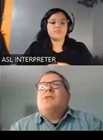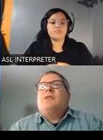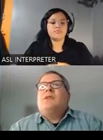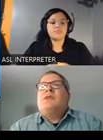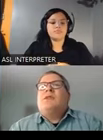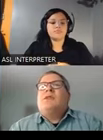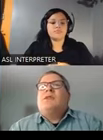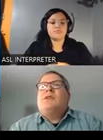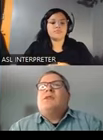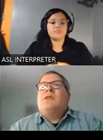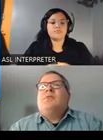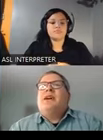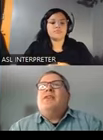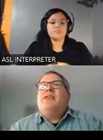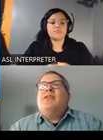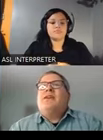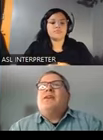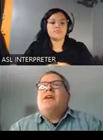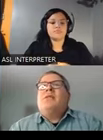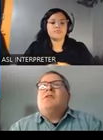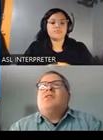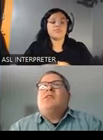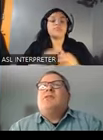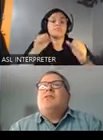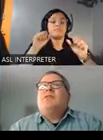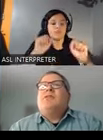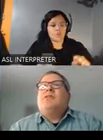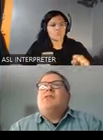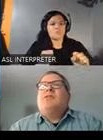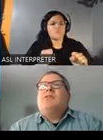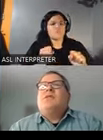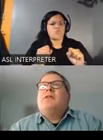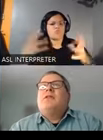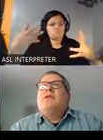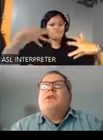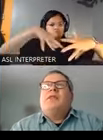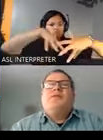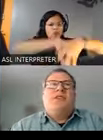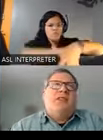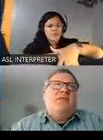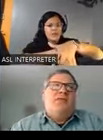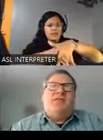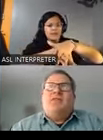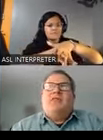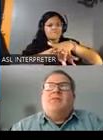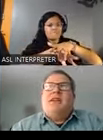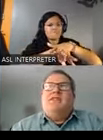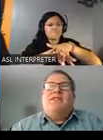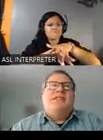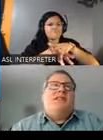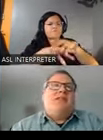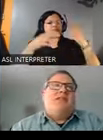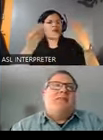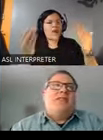So we combine our climate assessments with our infrastructure